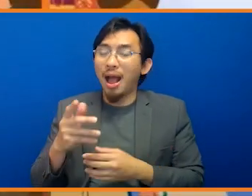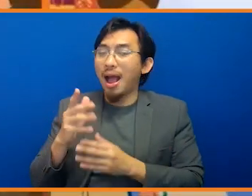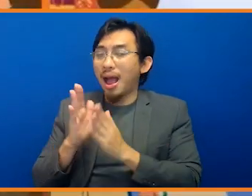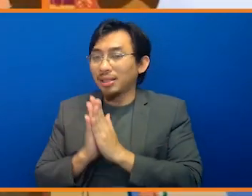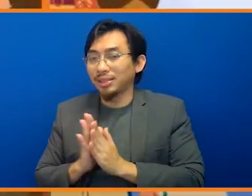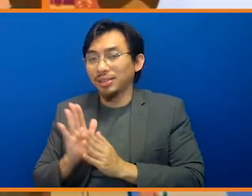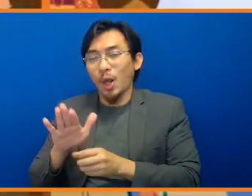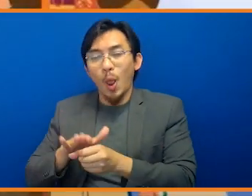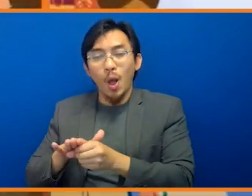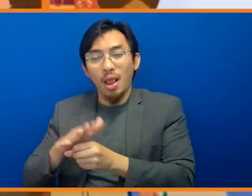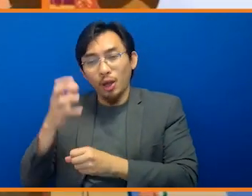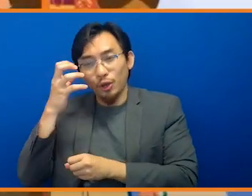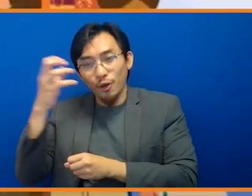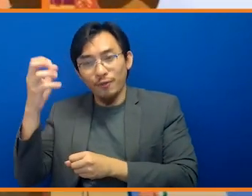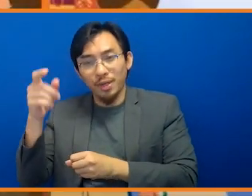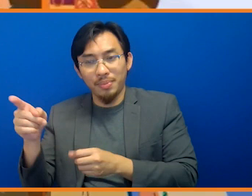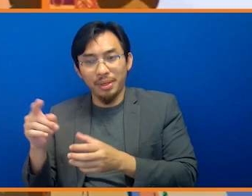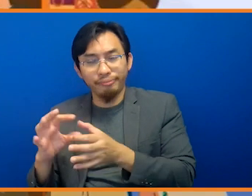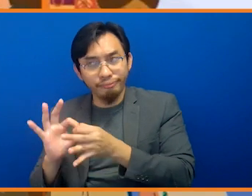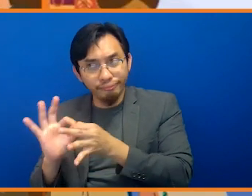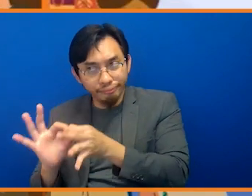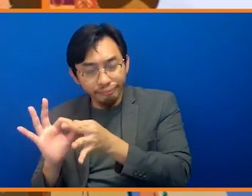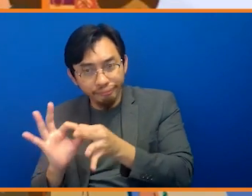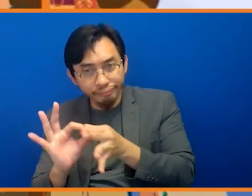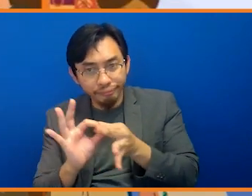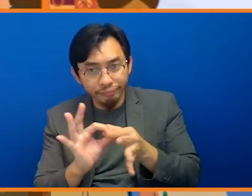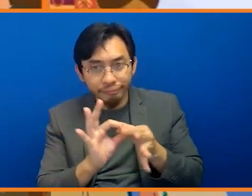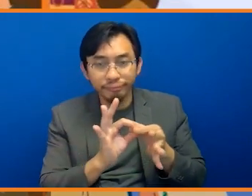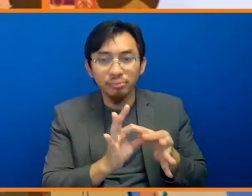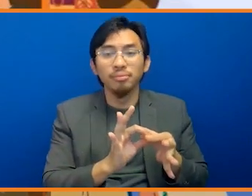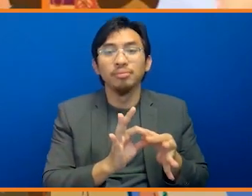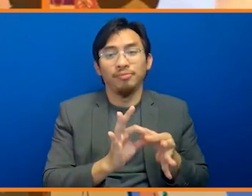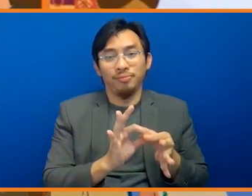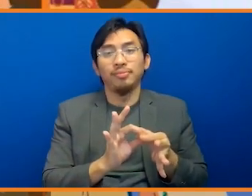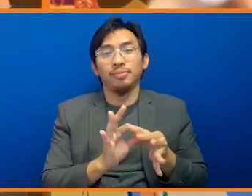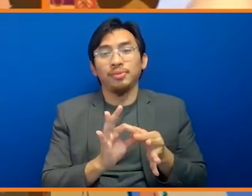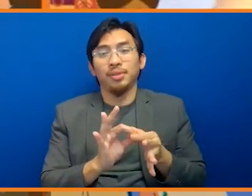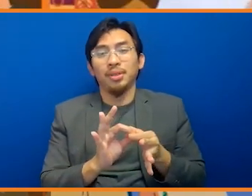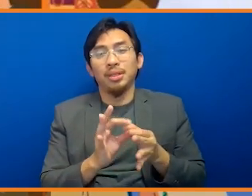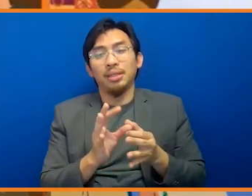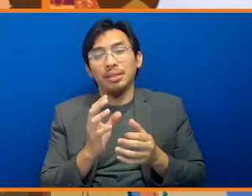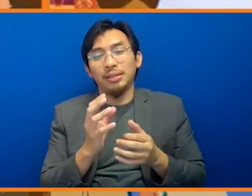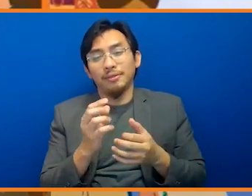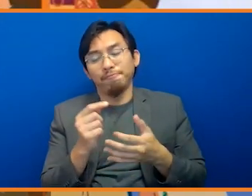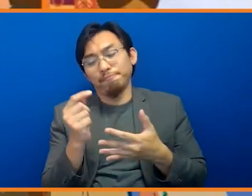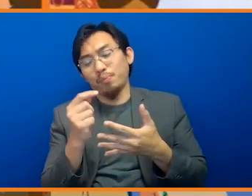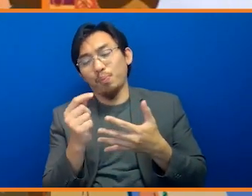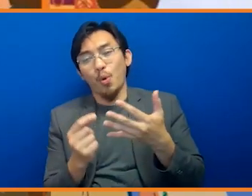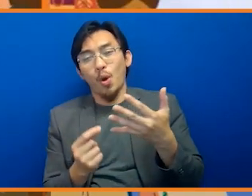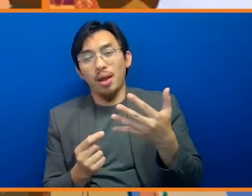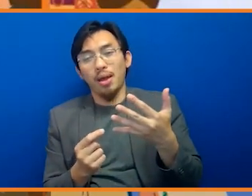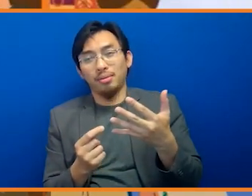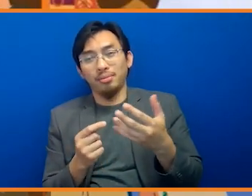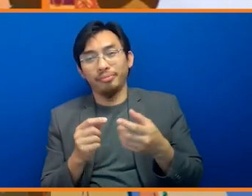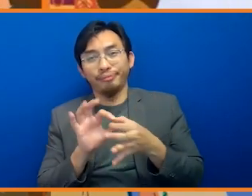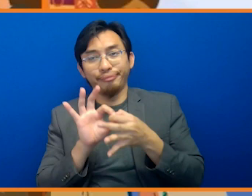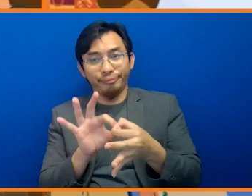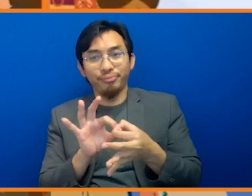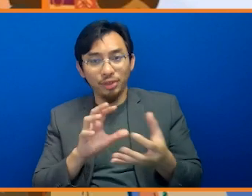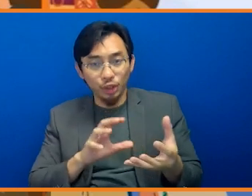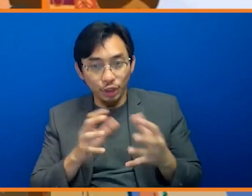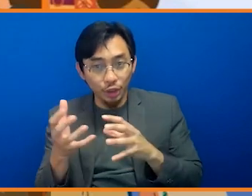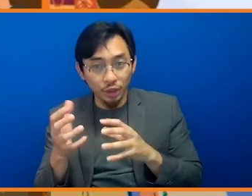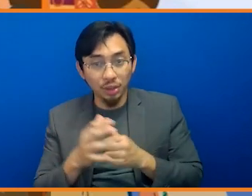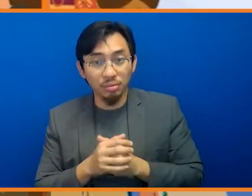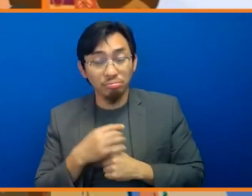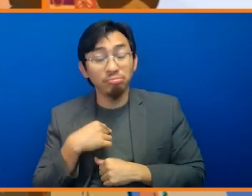local government to connecting the several the disaster tourist point. Yeah,